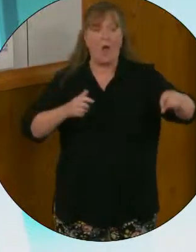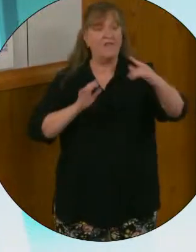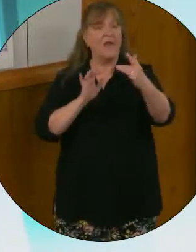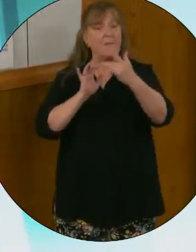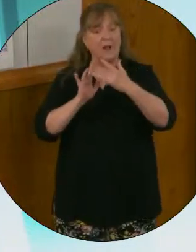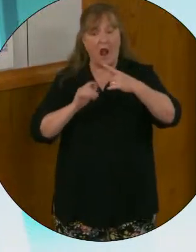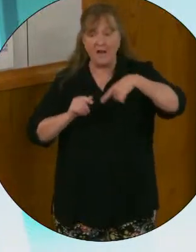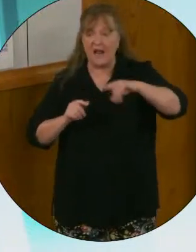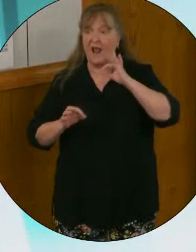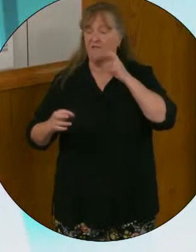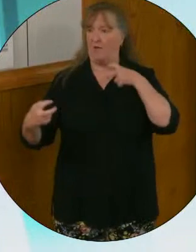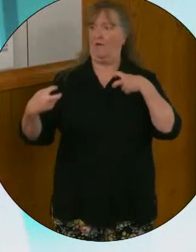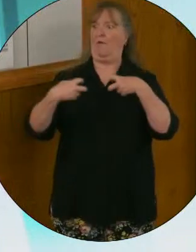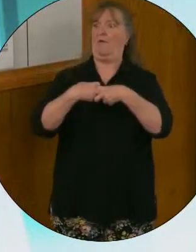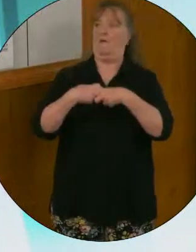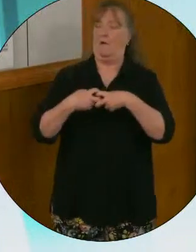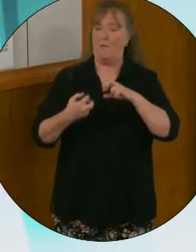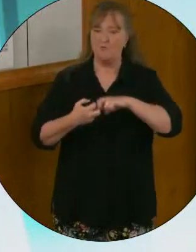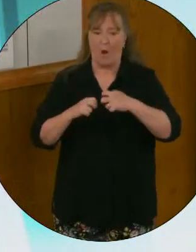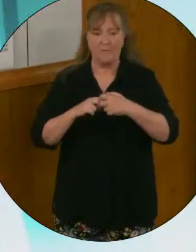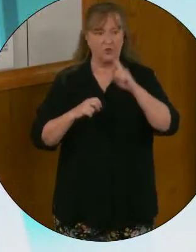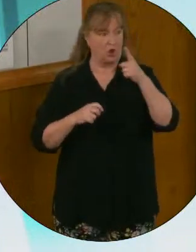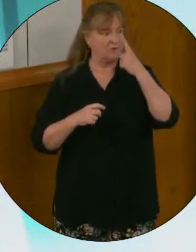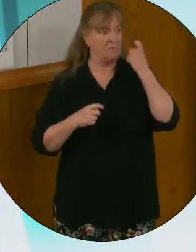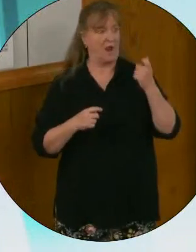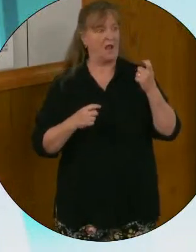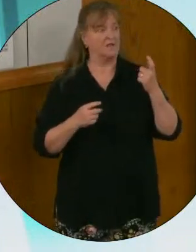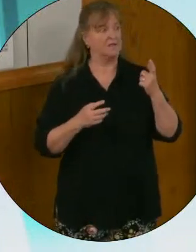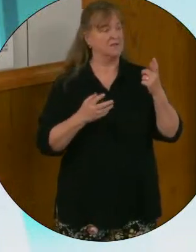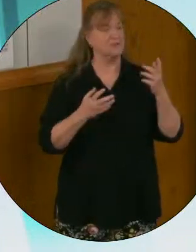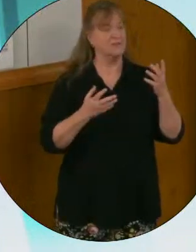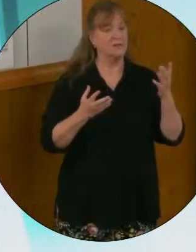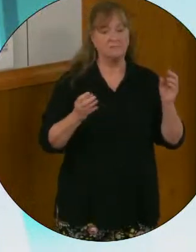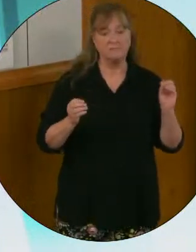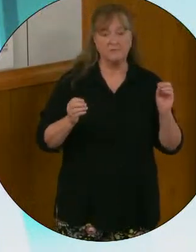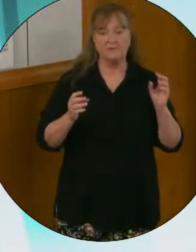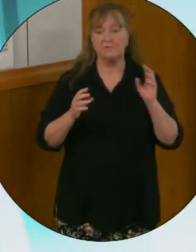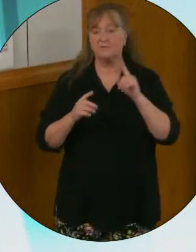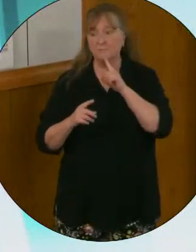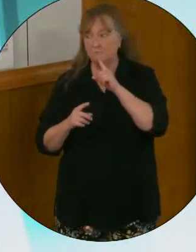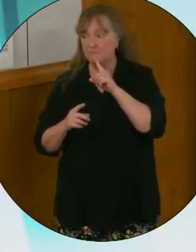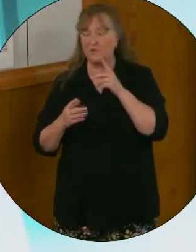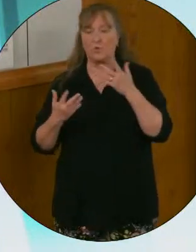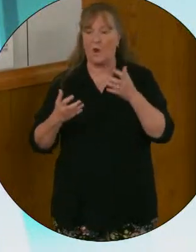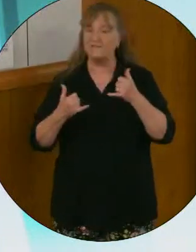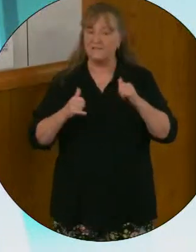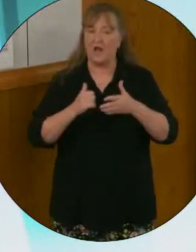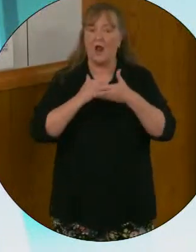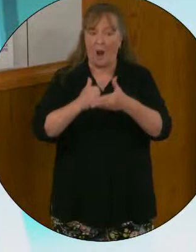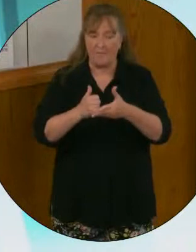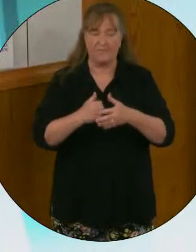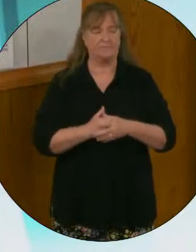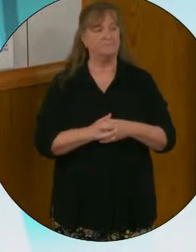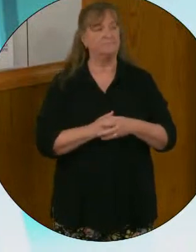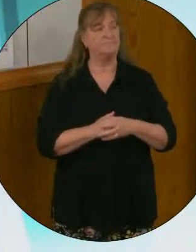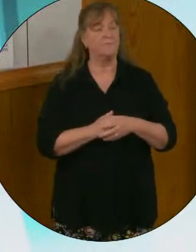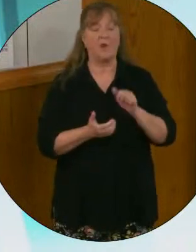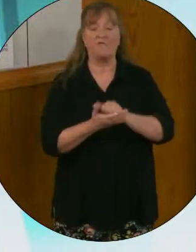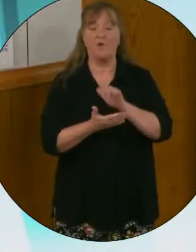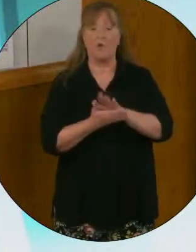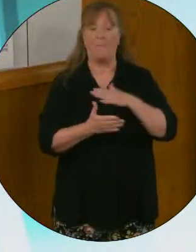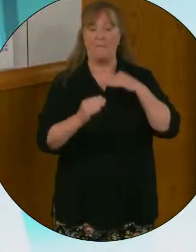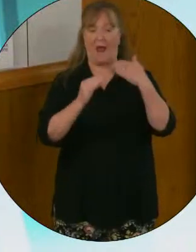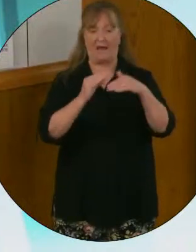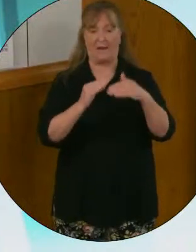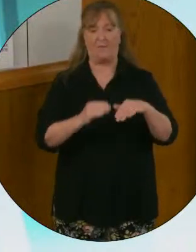us if they have problems, because just because it's quiet doesn't mean it's working. Maybe they don't know that we want to help. So for the record, my